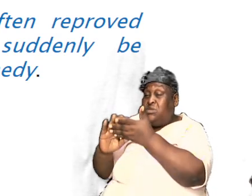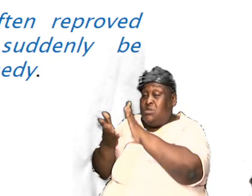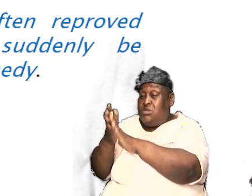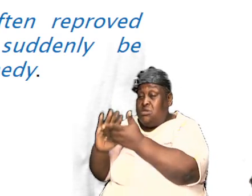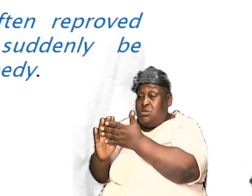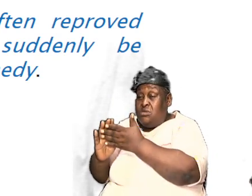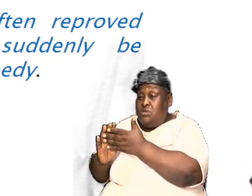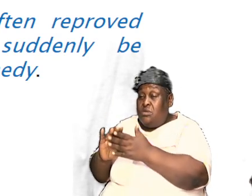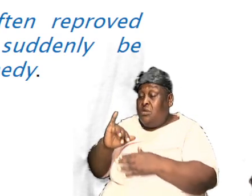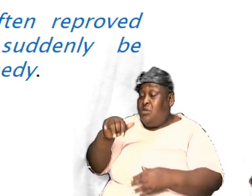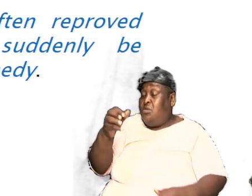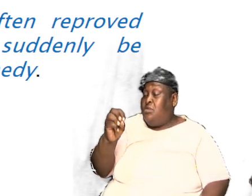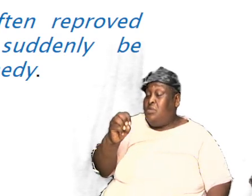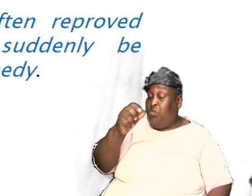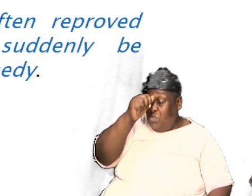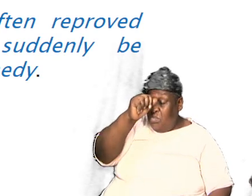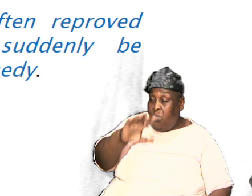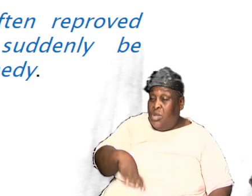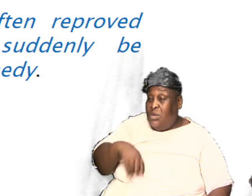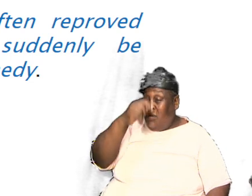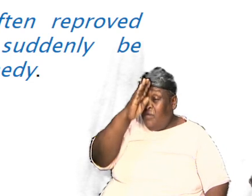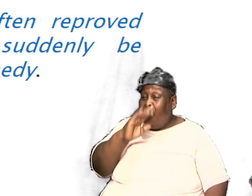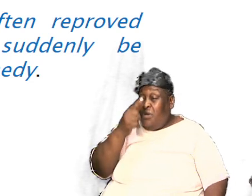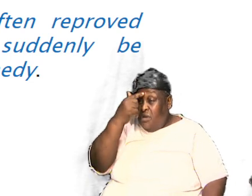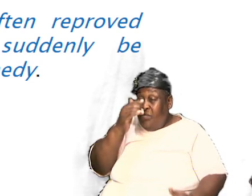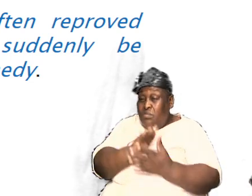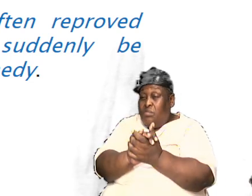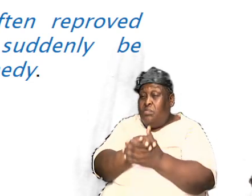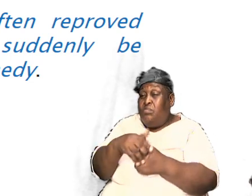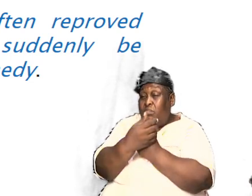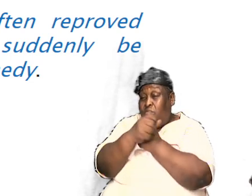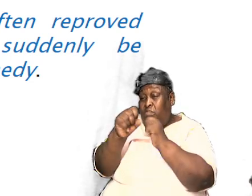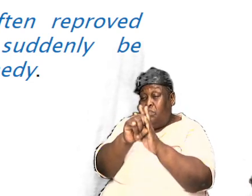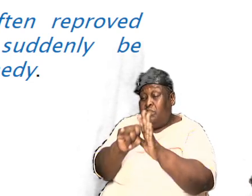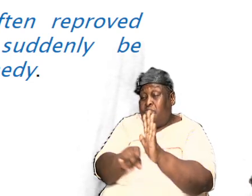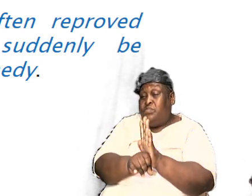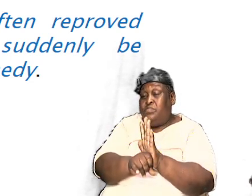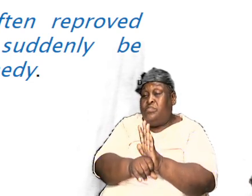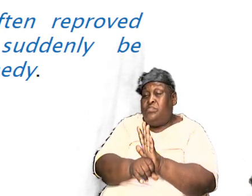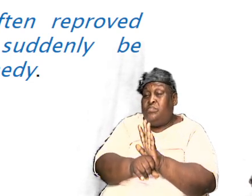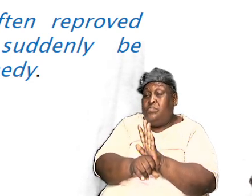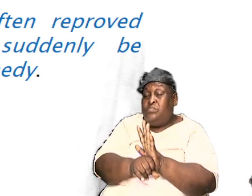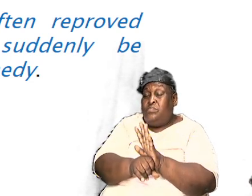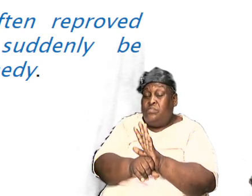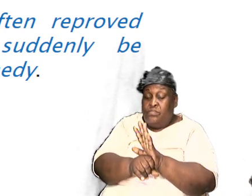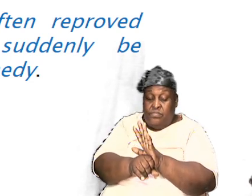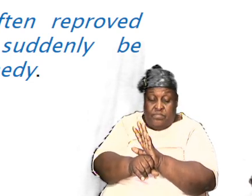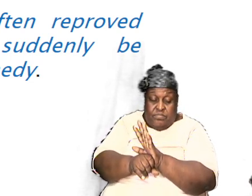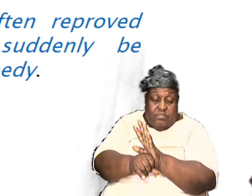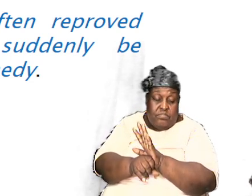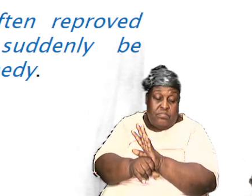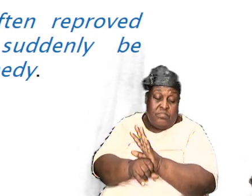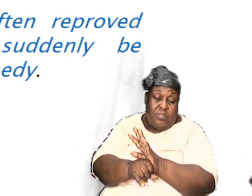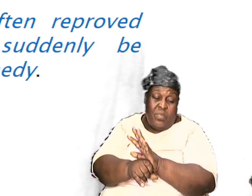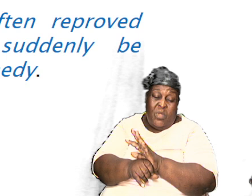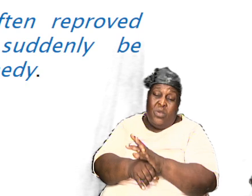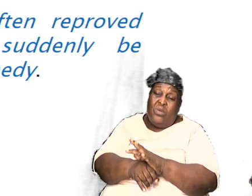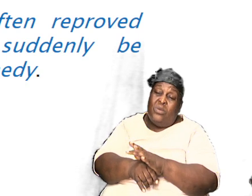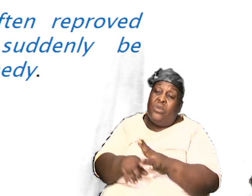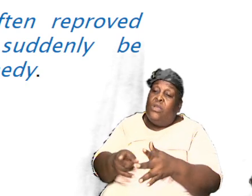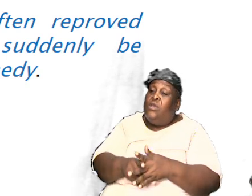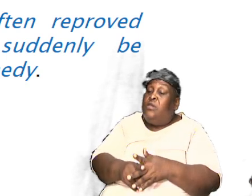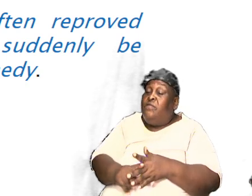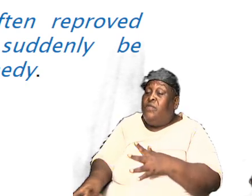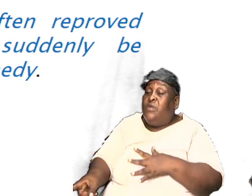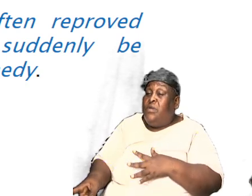Jonah believed that, you know, it was for years that was too good for the Ninevites. So he flew, but at the end